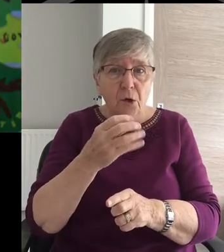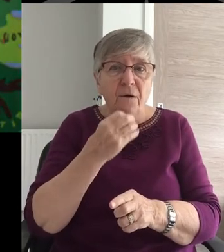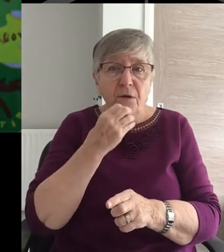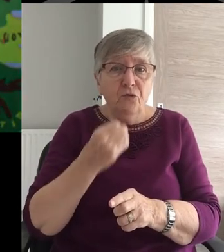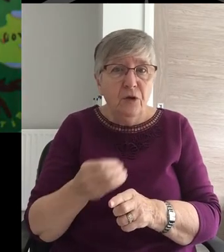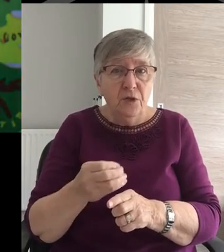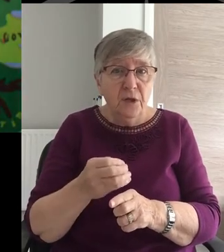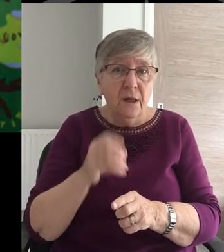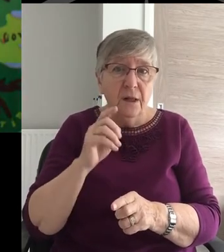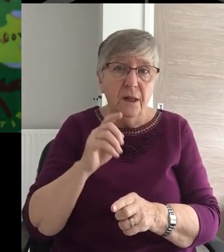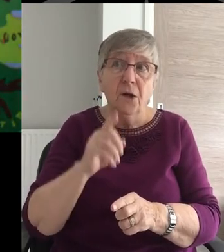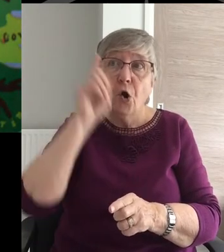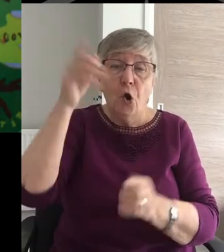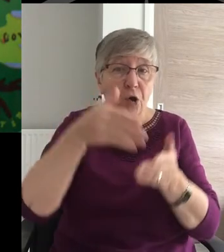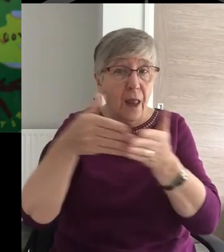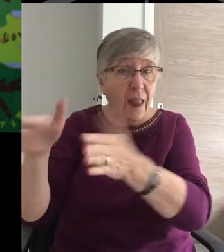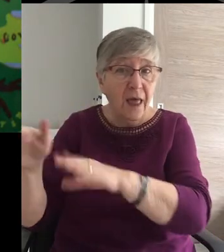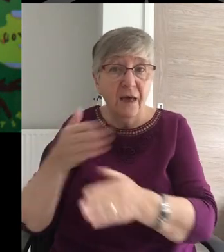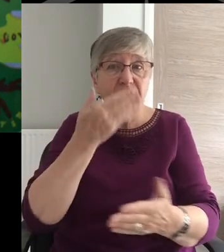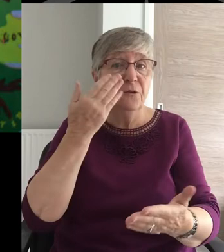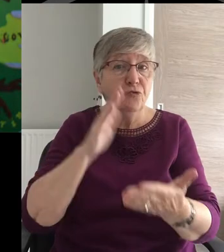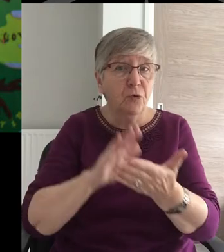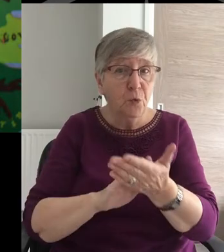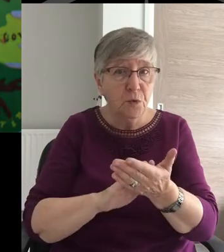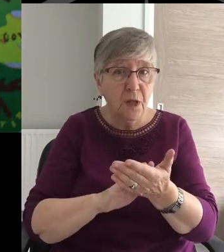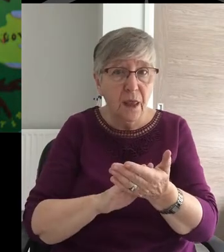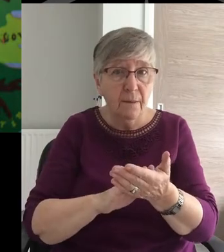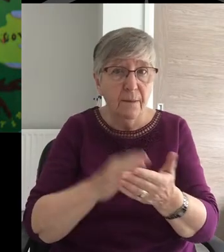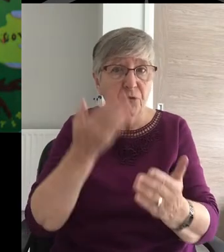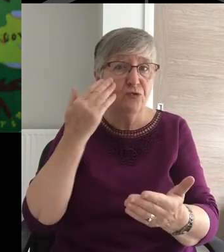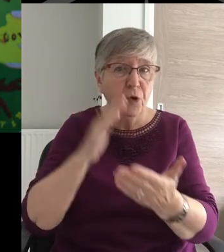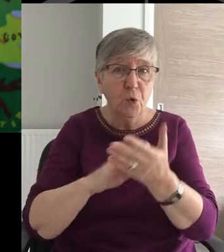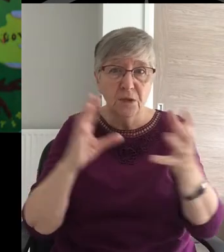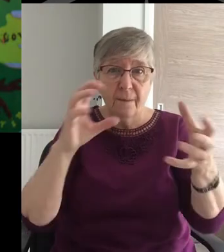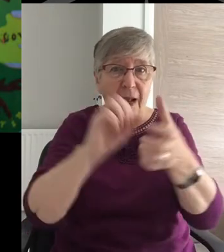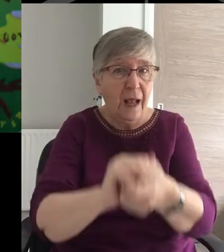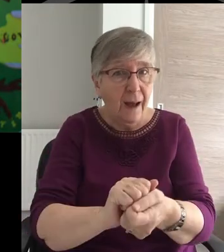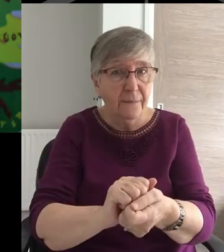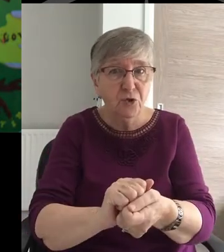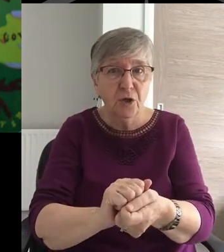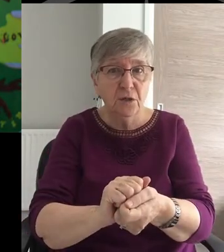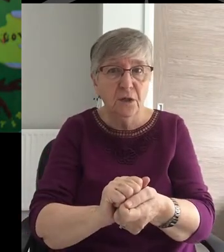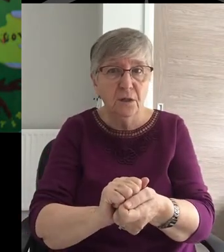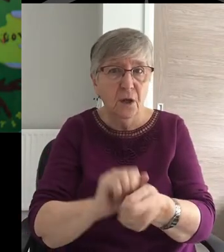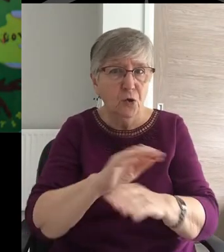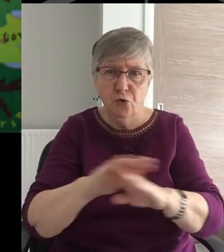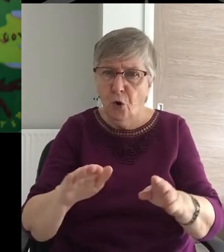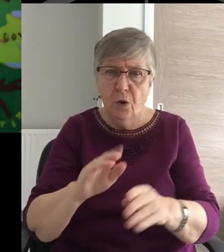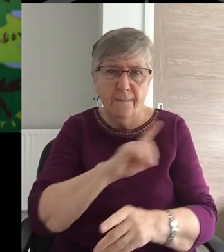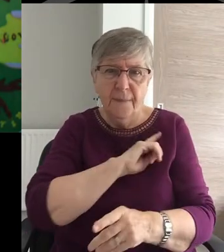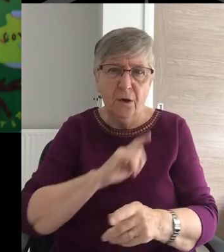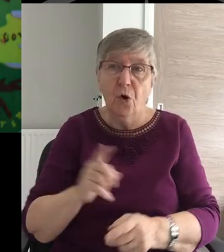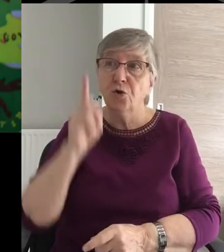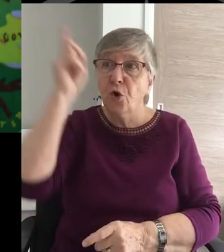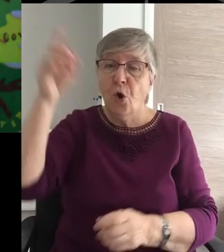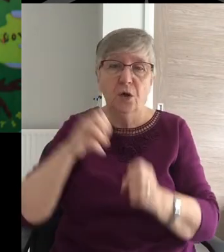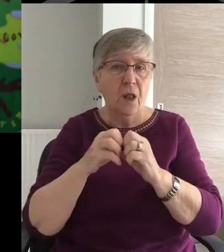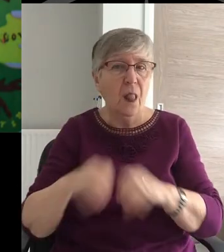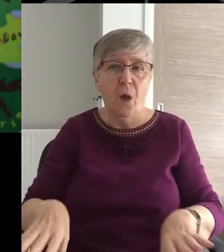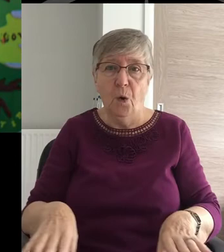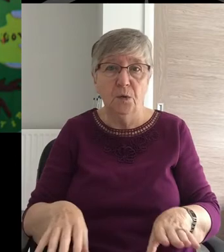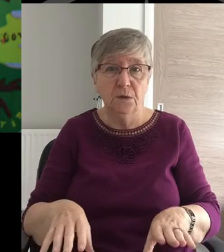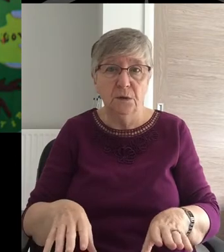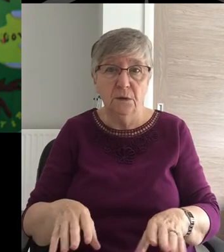and that coming to be taken and captured was not because of God losing, but because of his active judgment